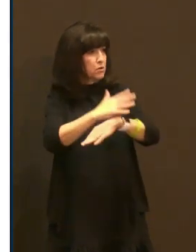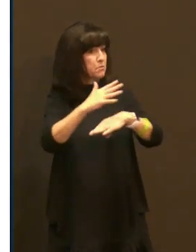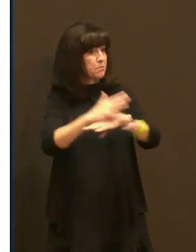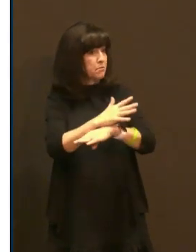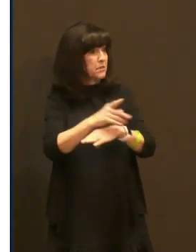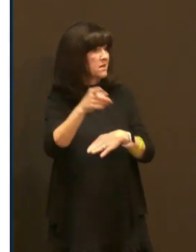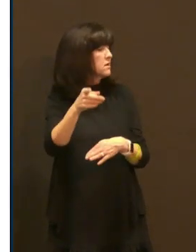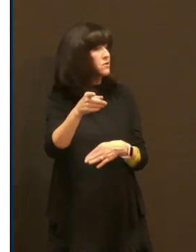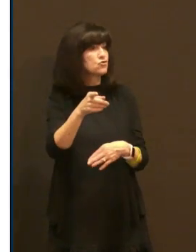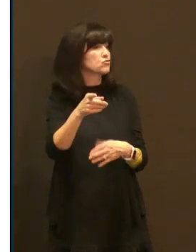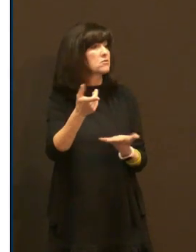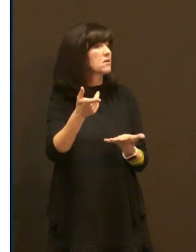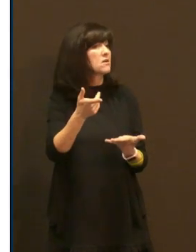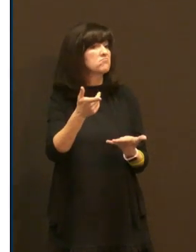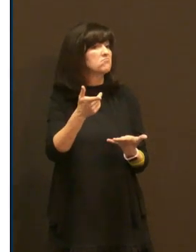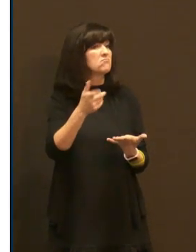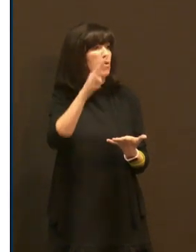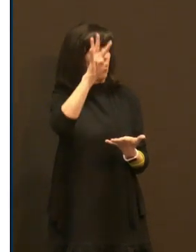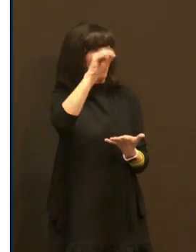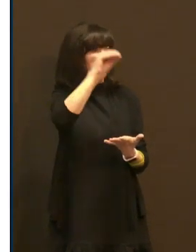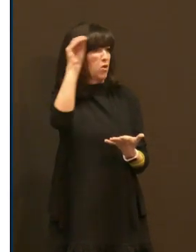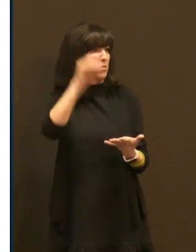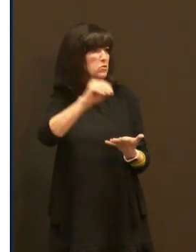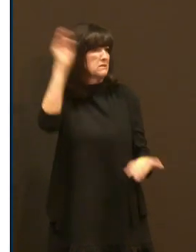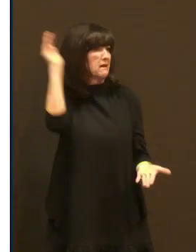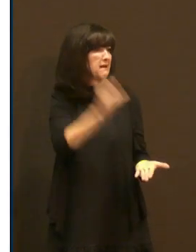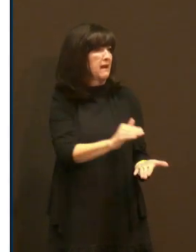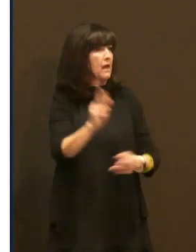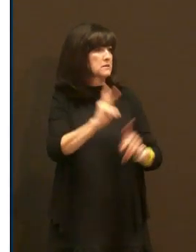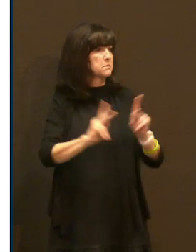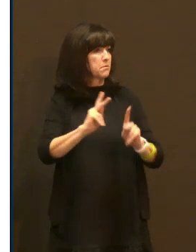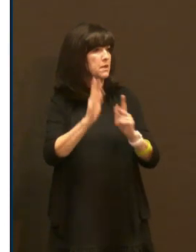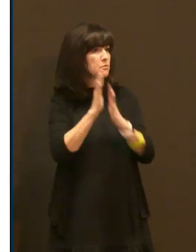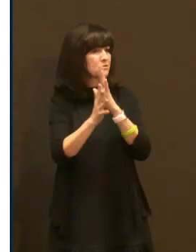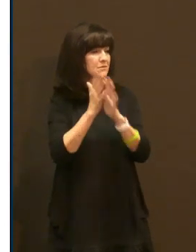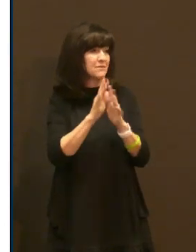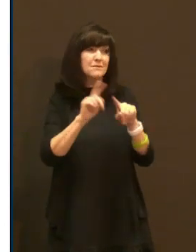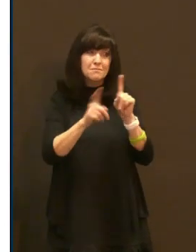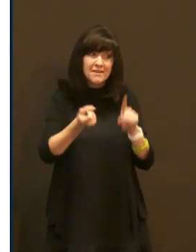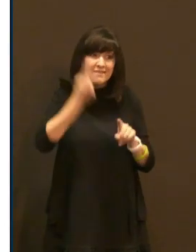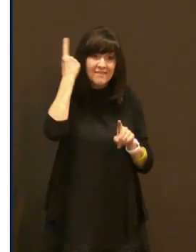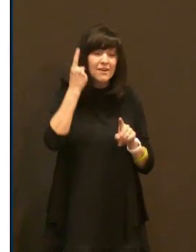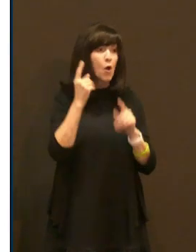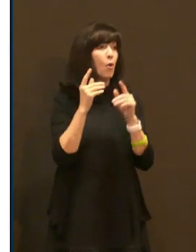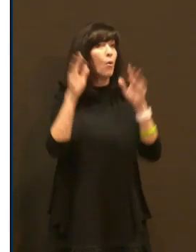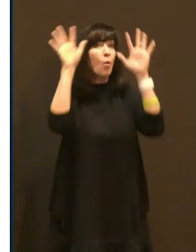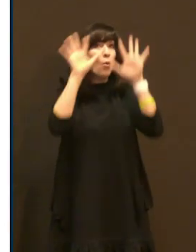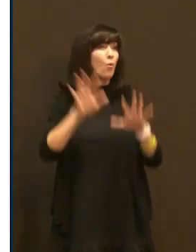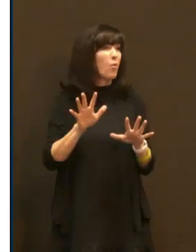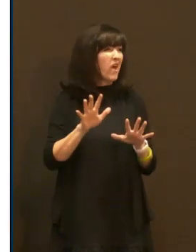Now, again, bad weather and whatnot, but that makes a difference. So we're moving beyond that and